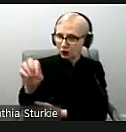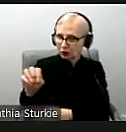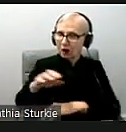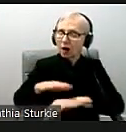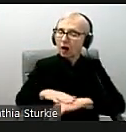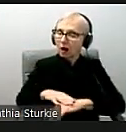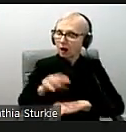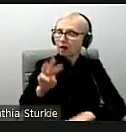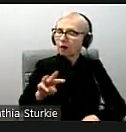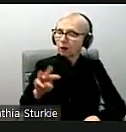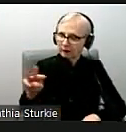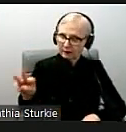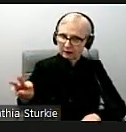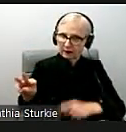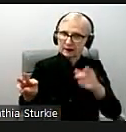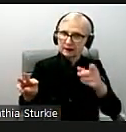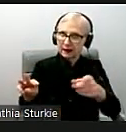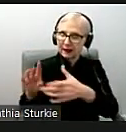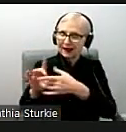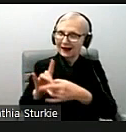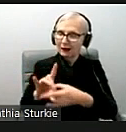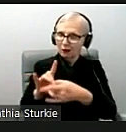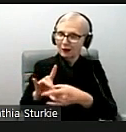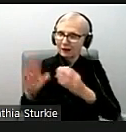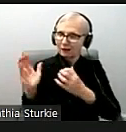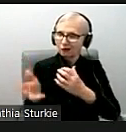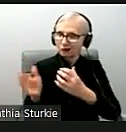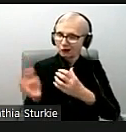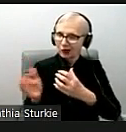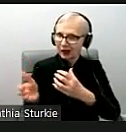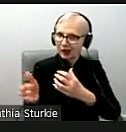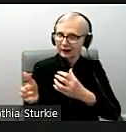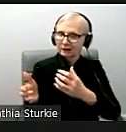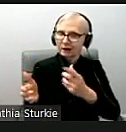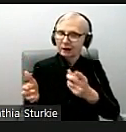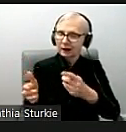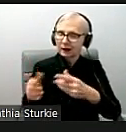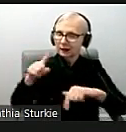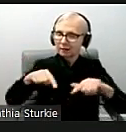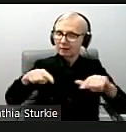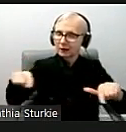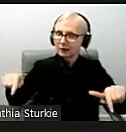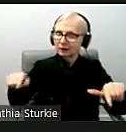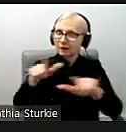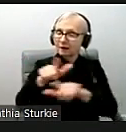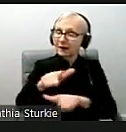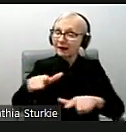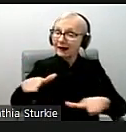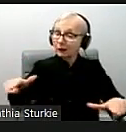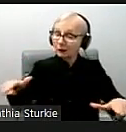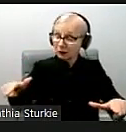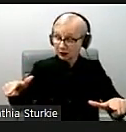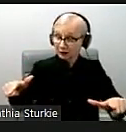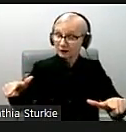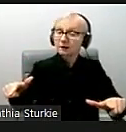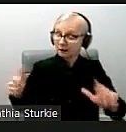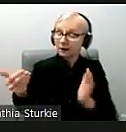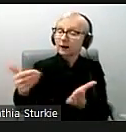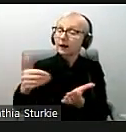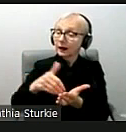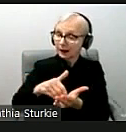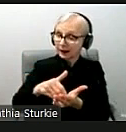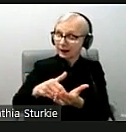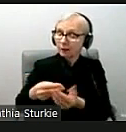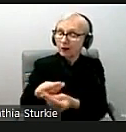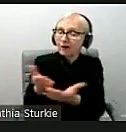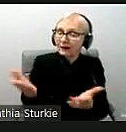call out is that there is an interactive chat feature that is available in a multitude of different languages. Again, providing a different